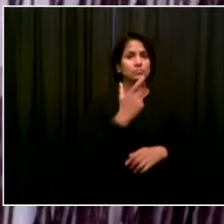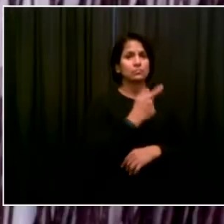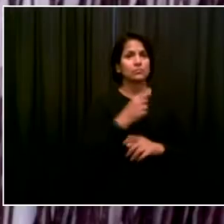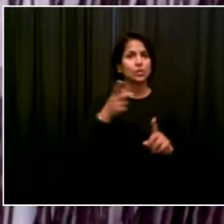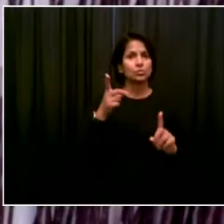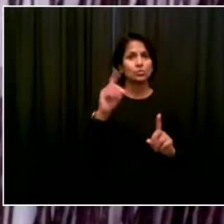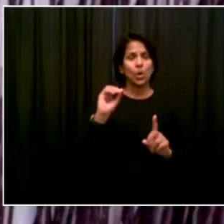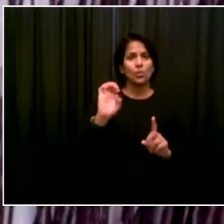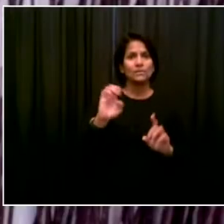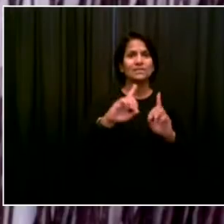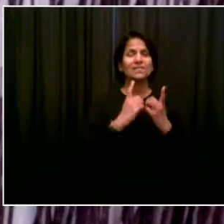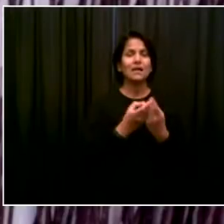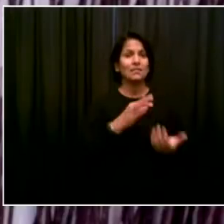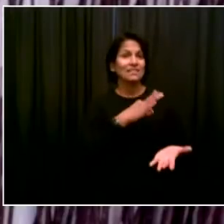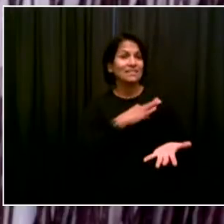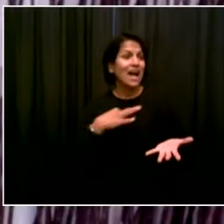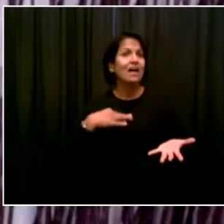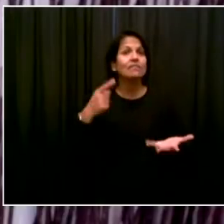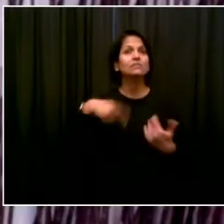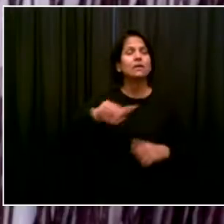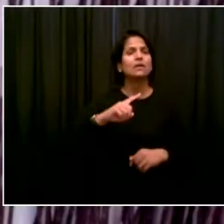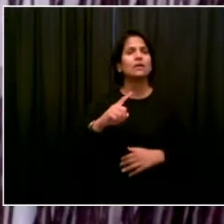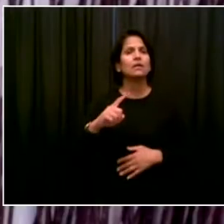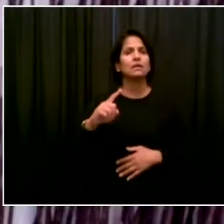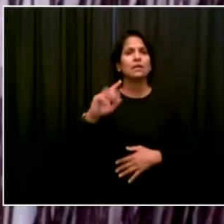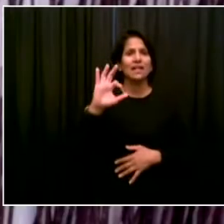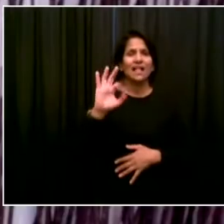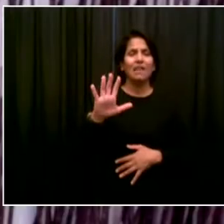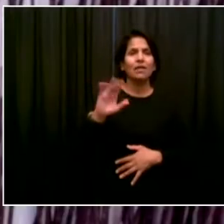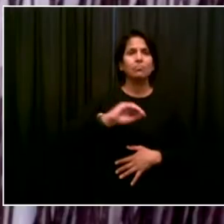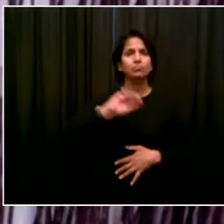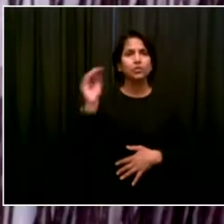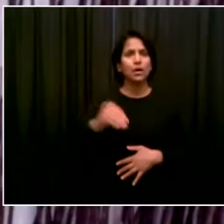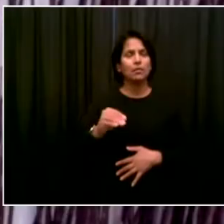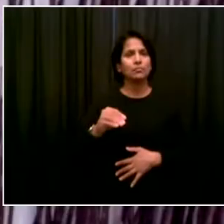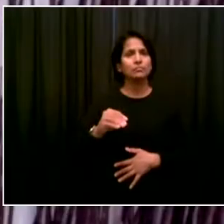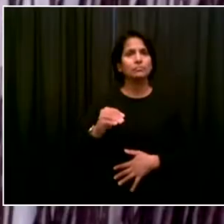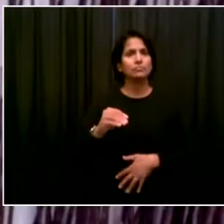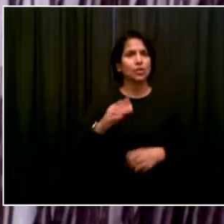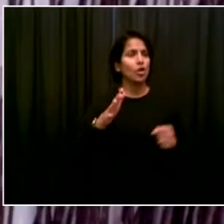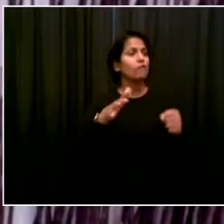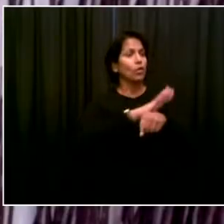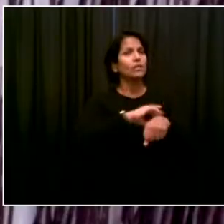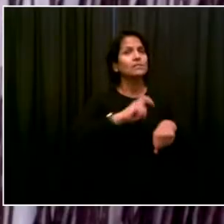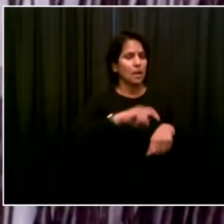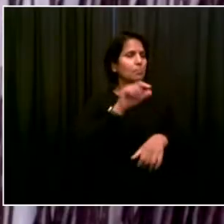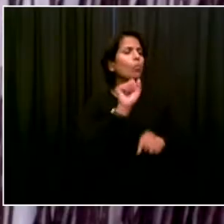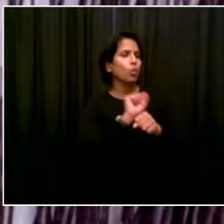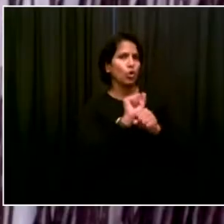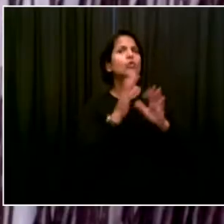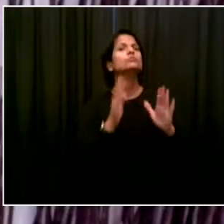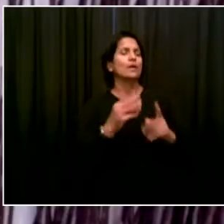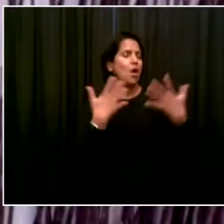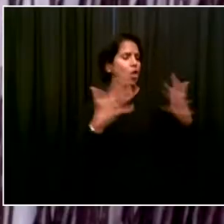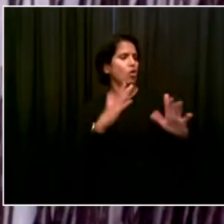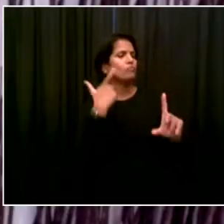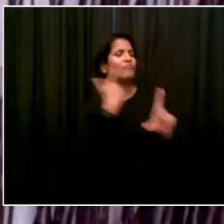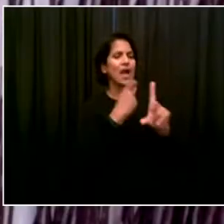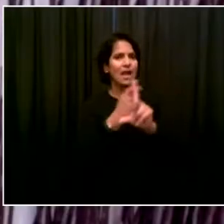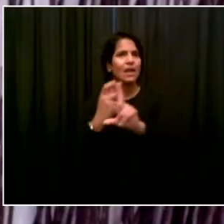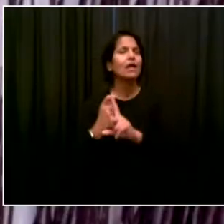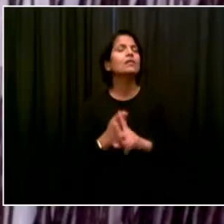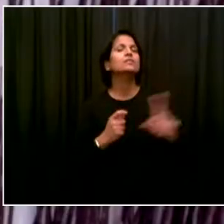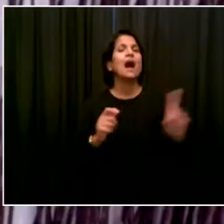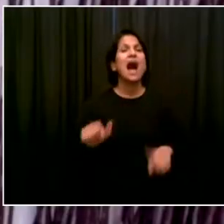those settings. And that's life-saving. And we need that kind of protection in every agency. And